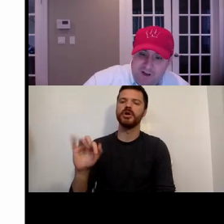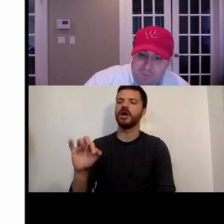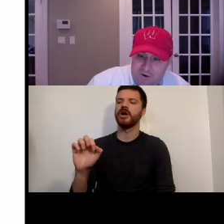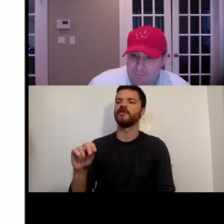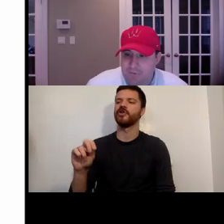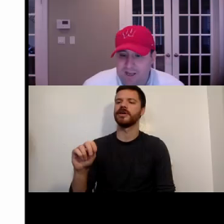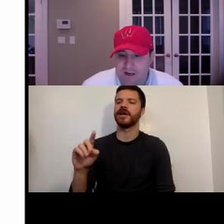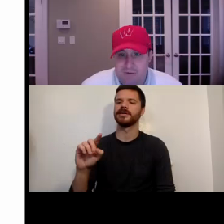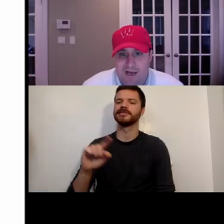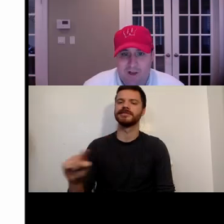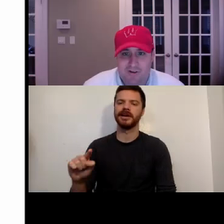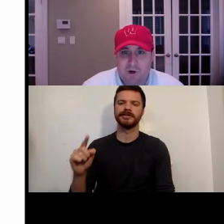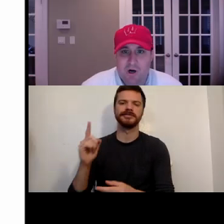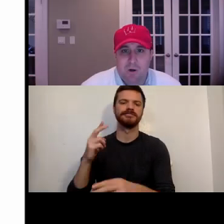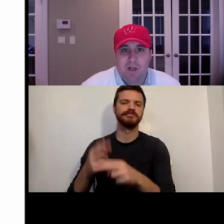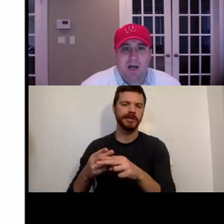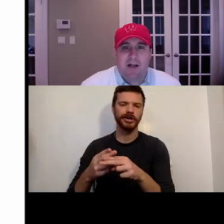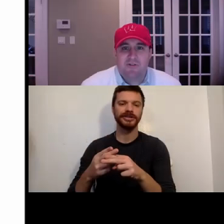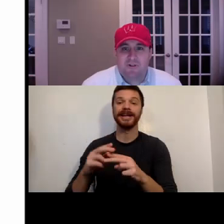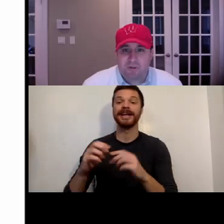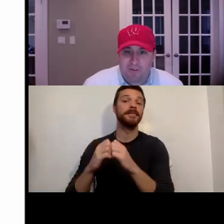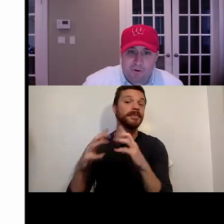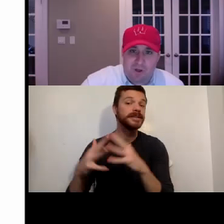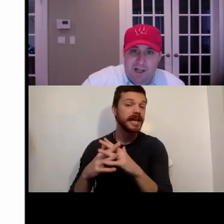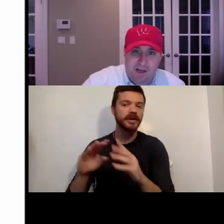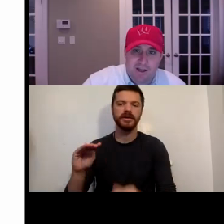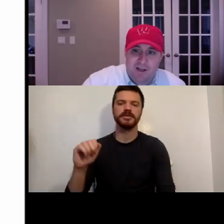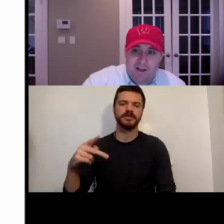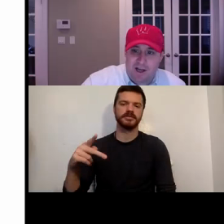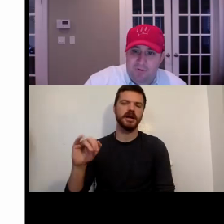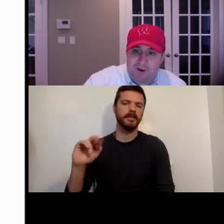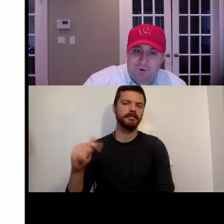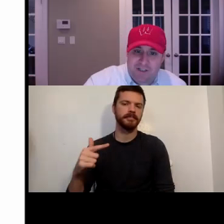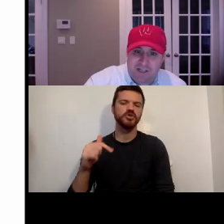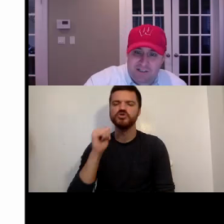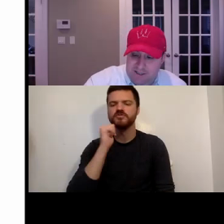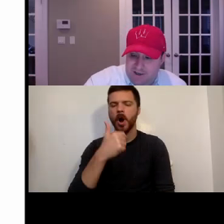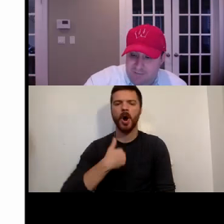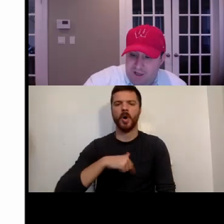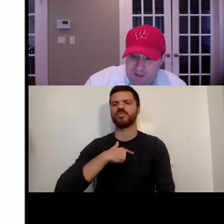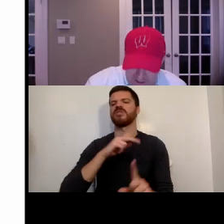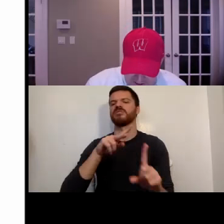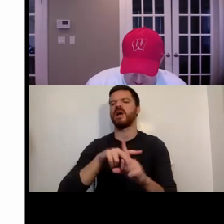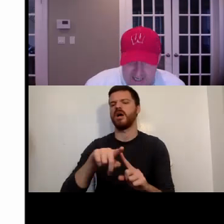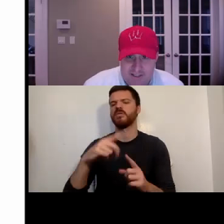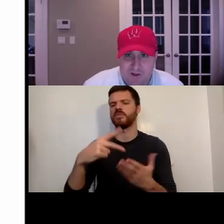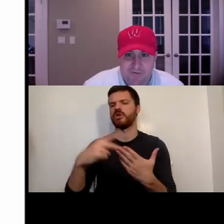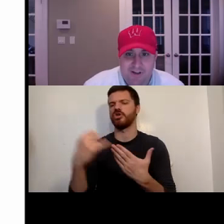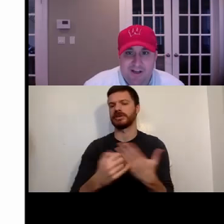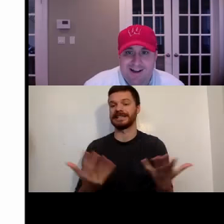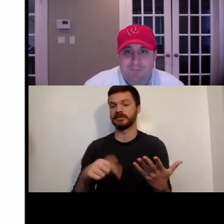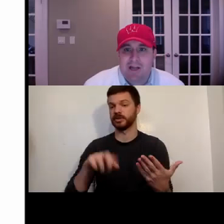written about, implementation mapping tomorrow. This is something that we're applying within a project here in the States as